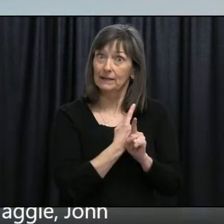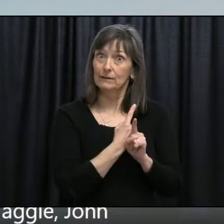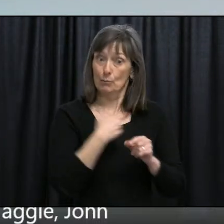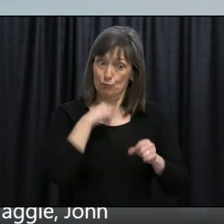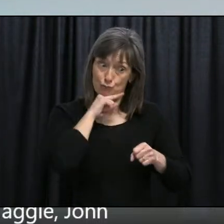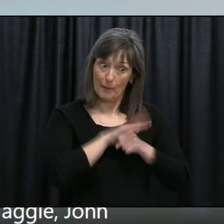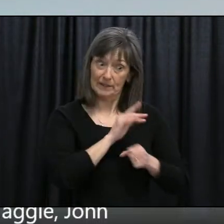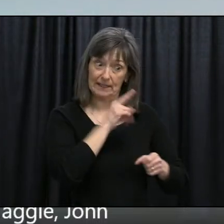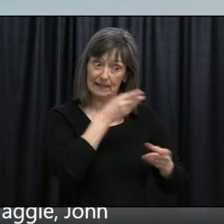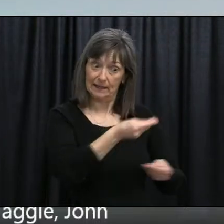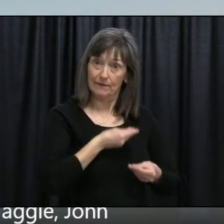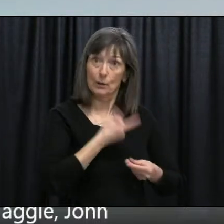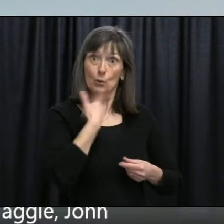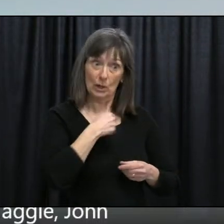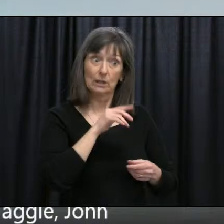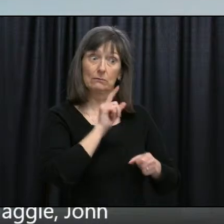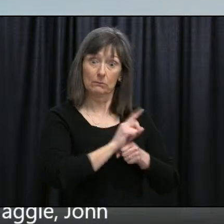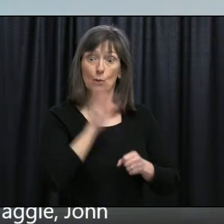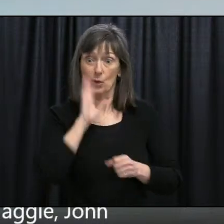changed.